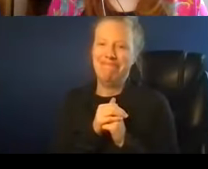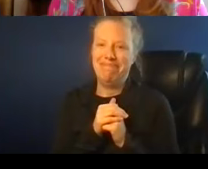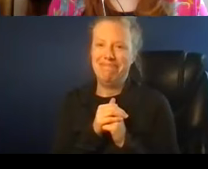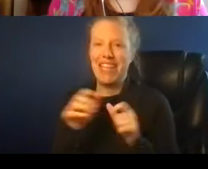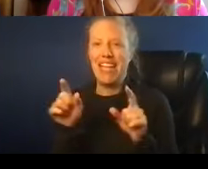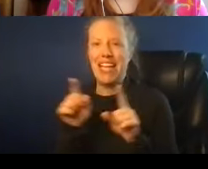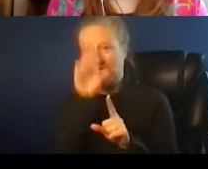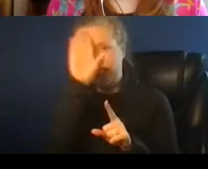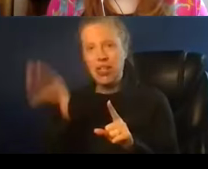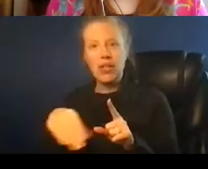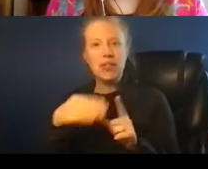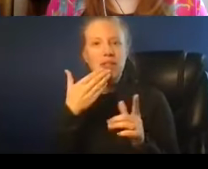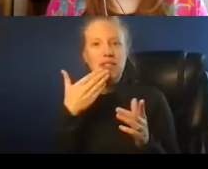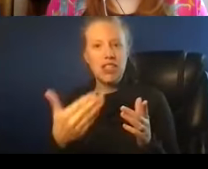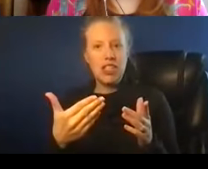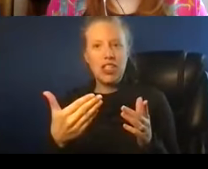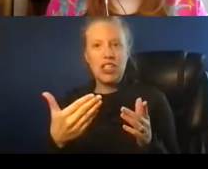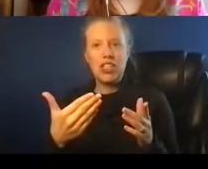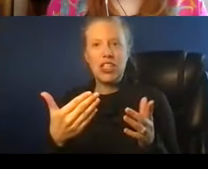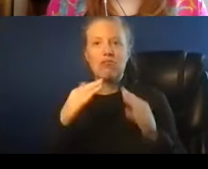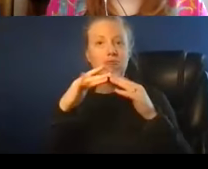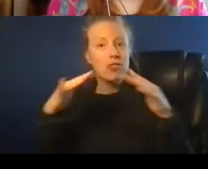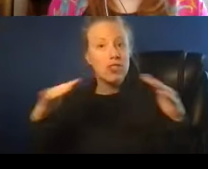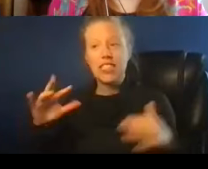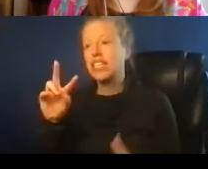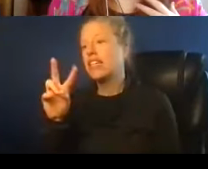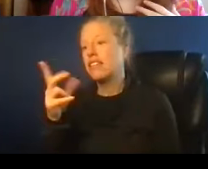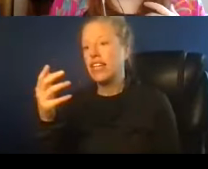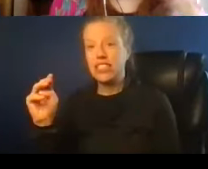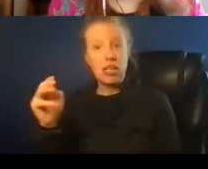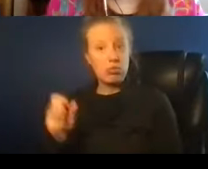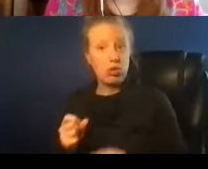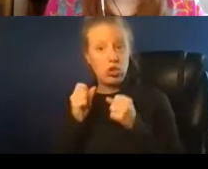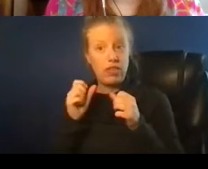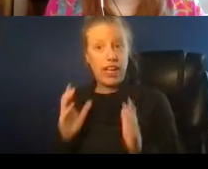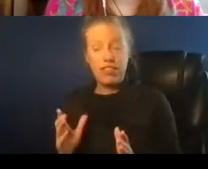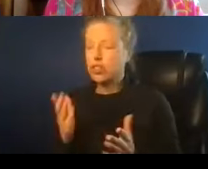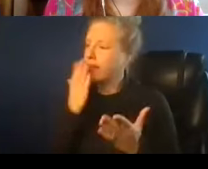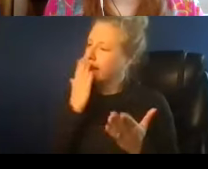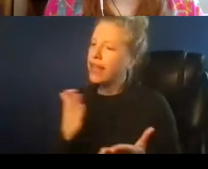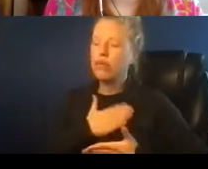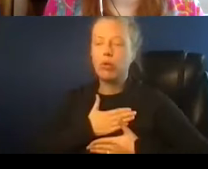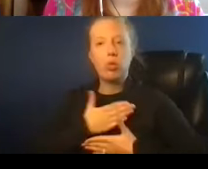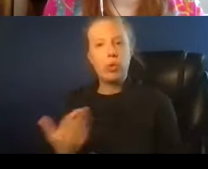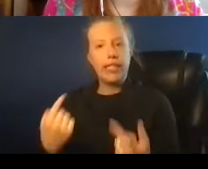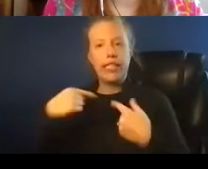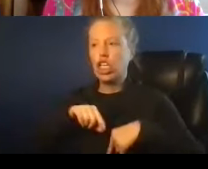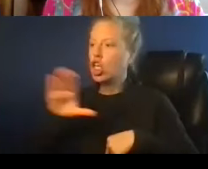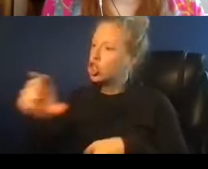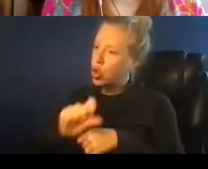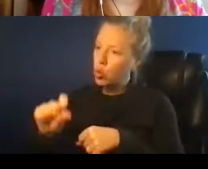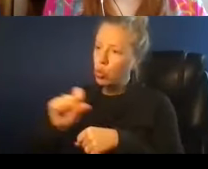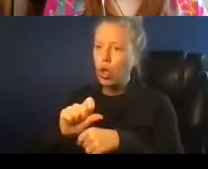know we have a good cadre of victim survivors in here as well. Thank you so much for being here and for the work that you are doing as